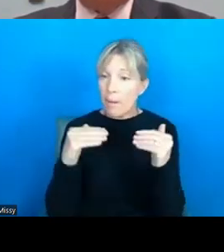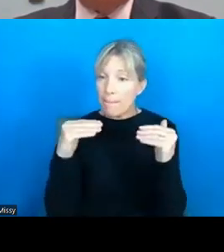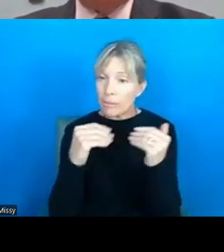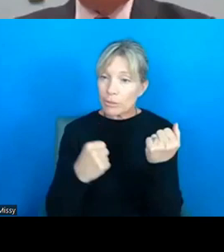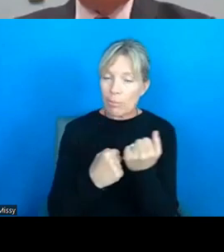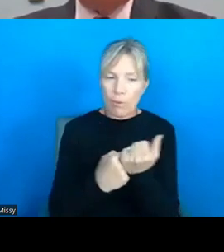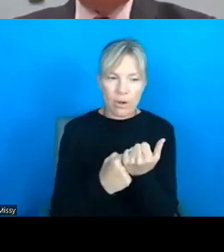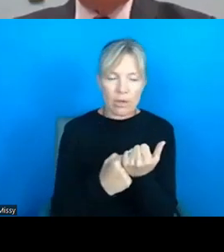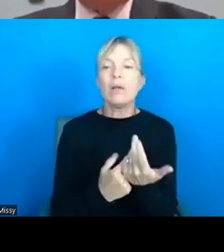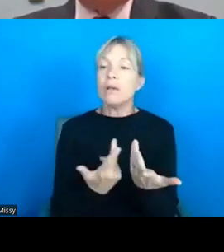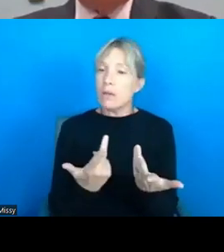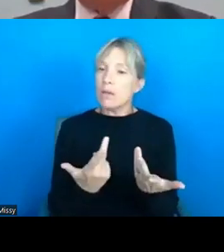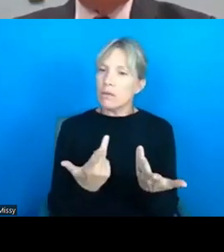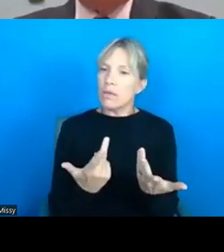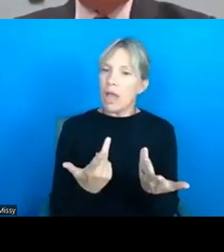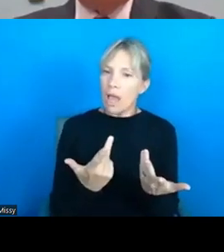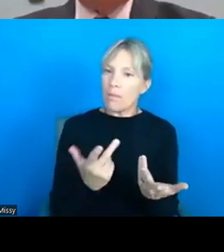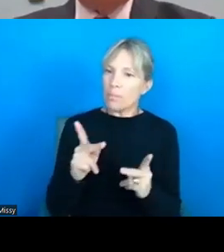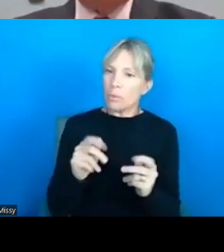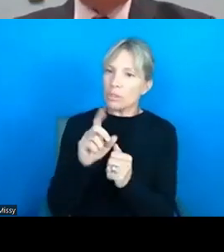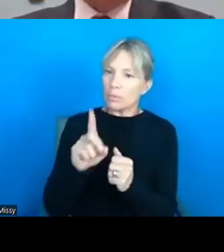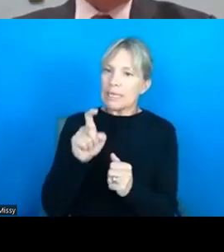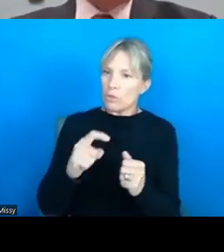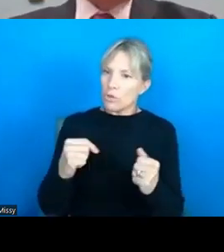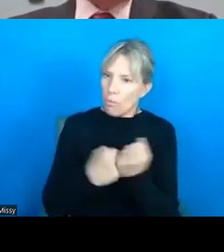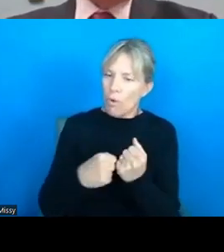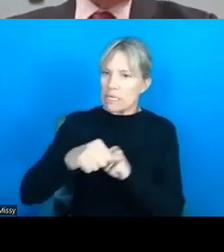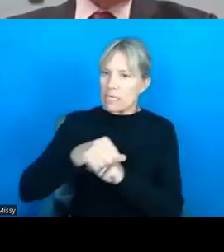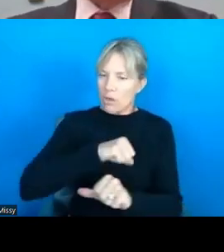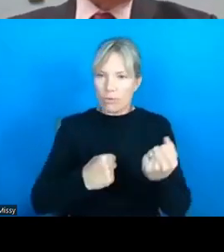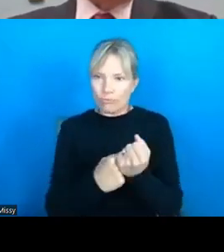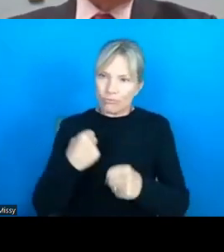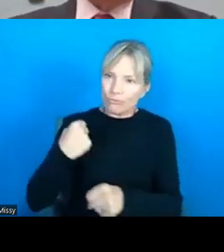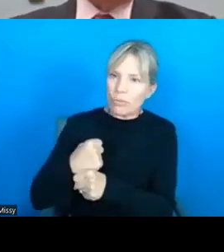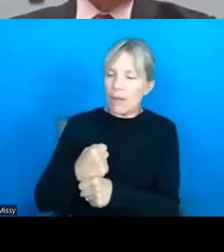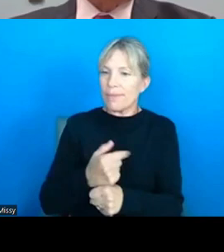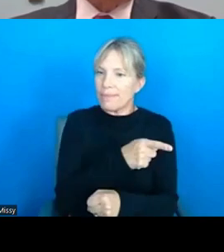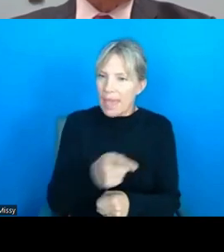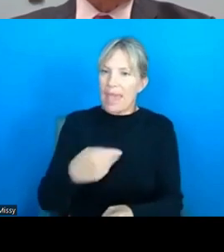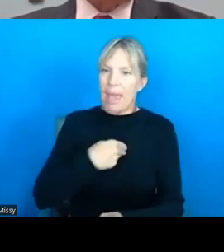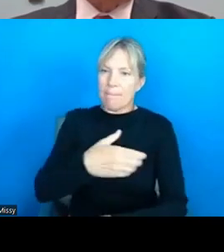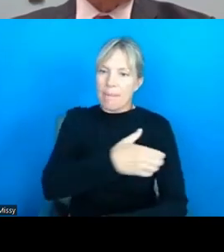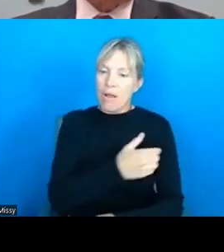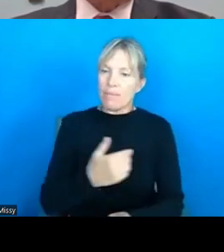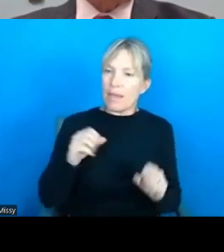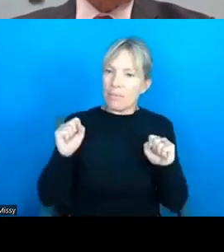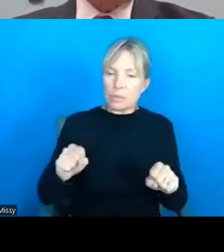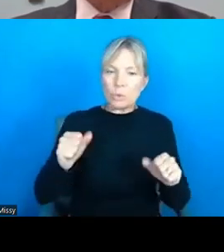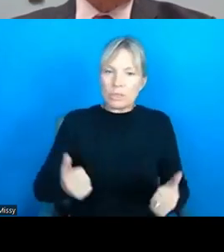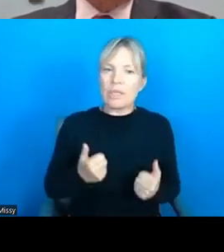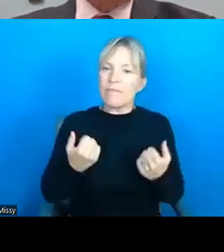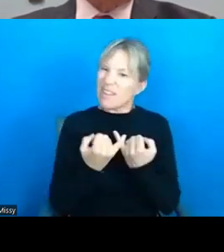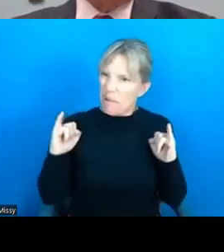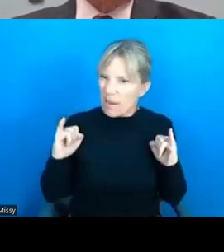it was that people with disabilities were supporting each other to believe that they had power, that they had the capacity to live an independent